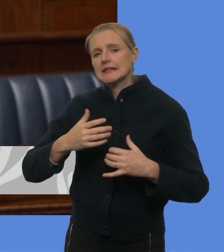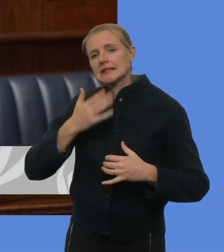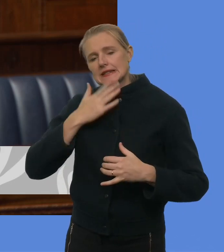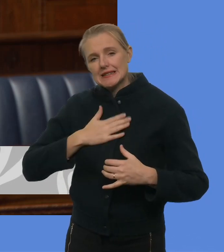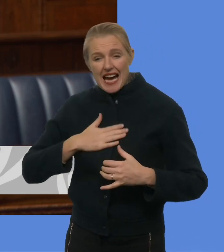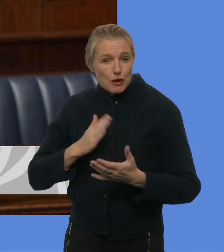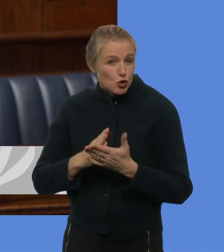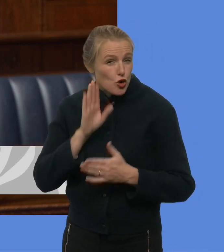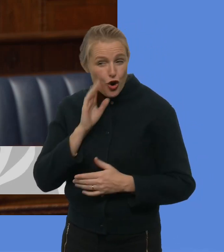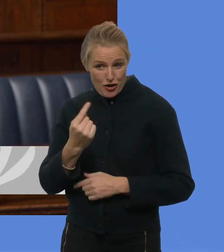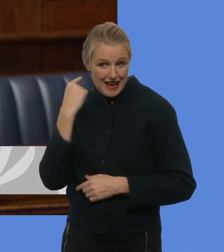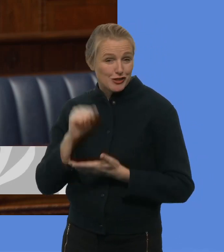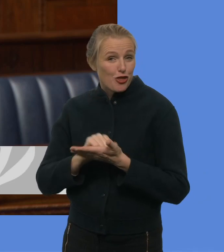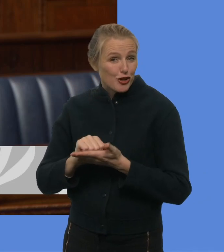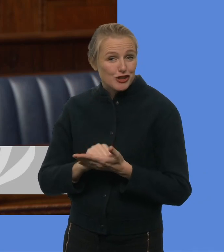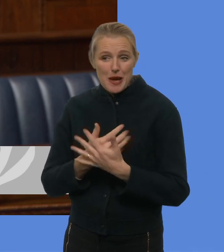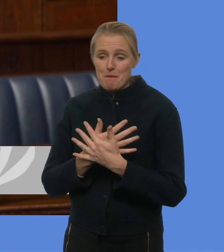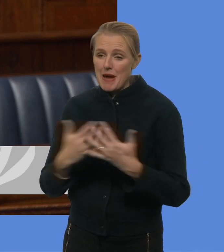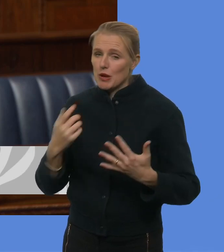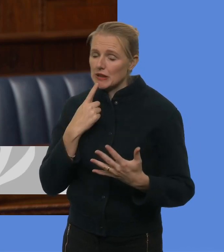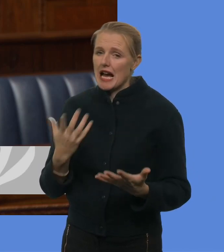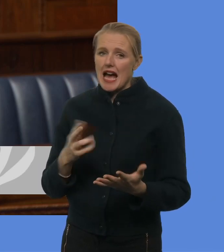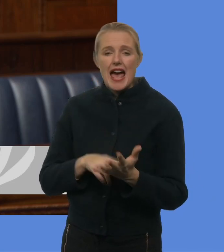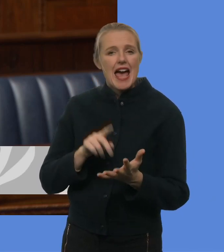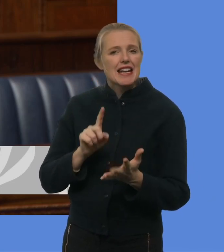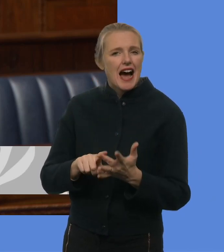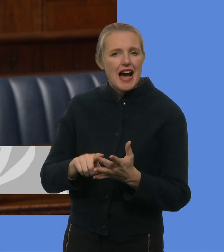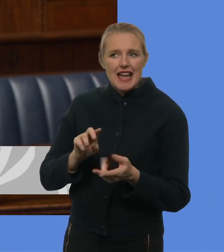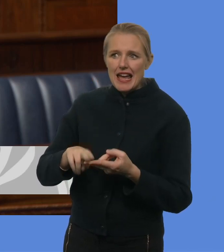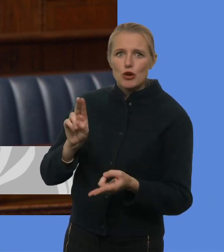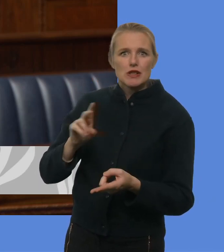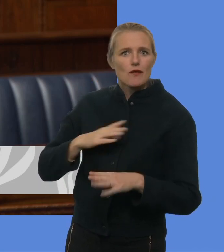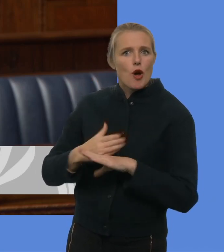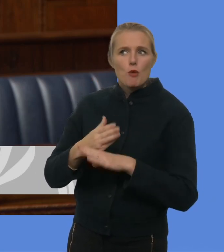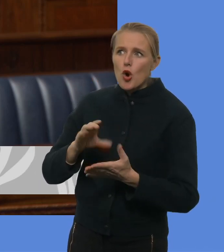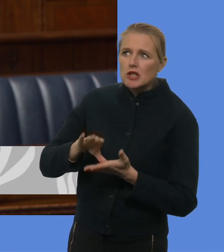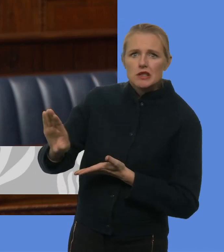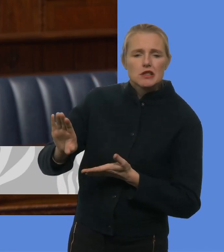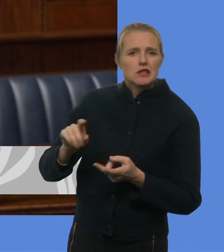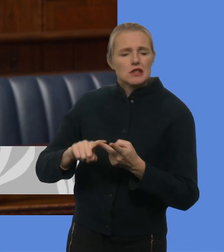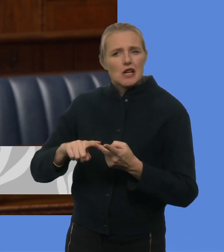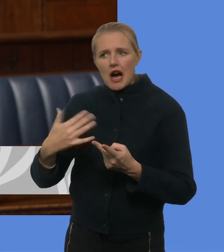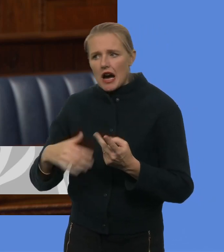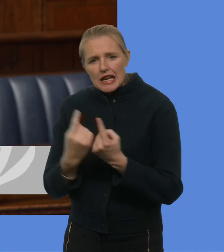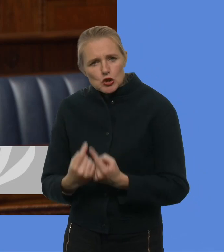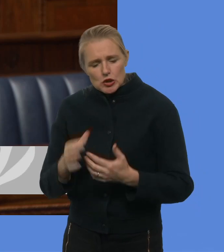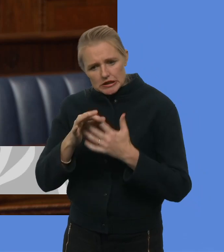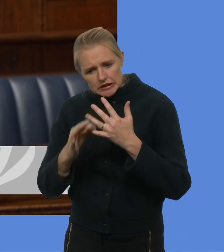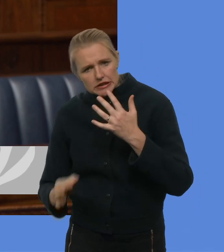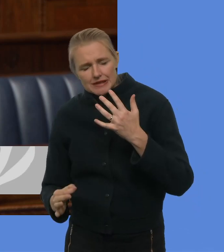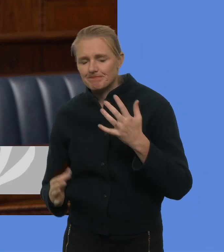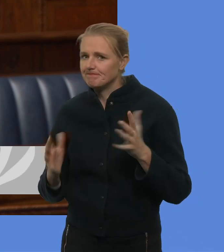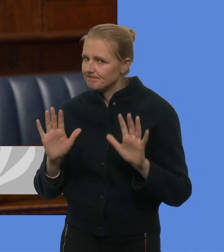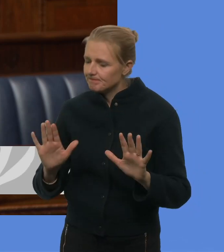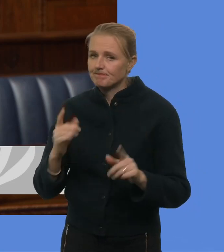about issues, for example, such as the national insurance increased contribution for employers, but other issues as well. So look, we need to work, and my